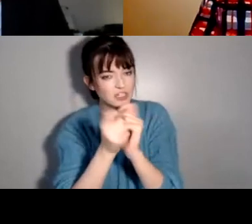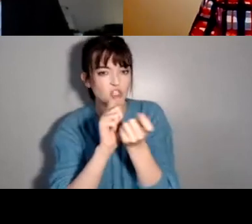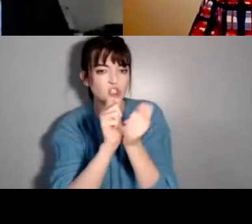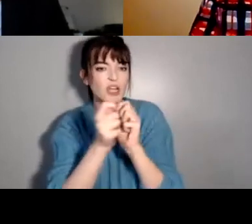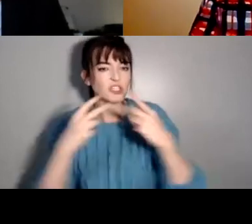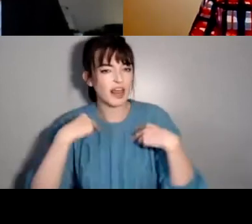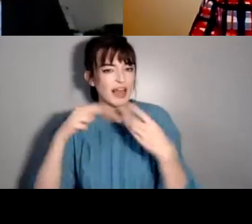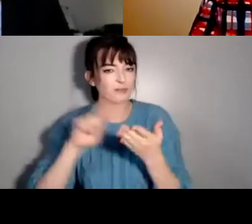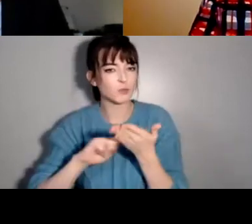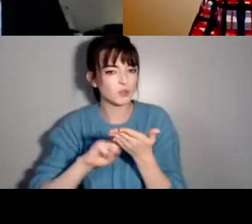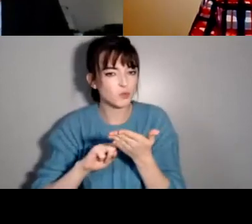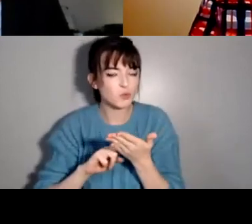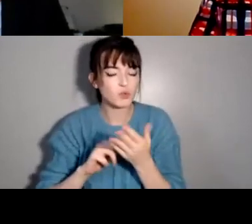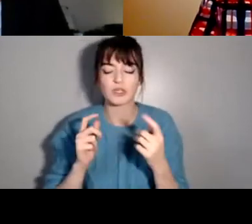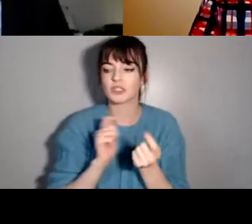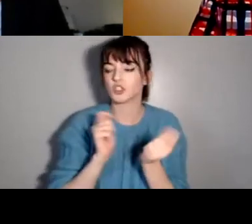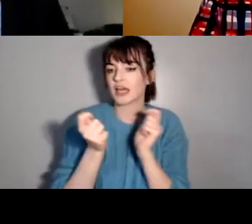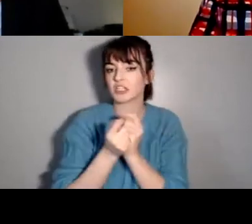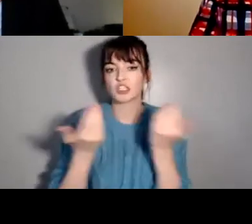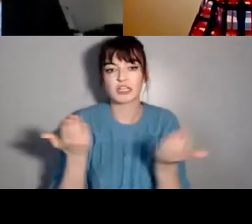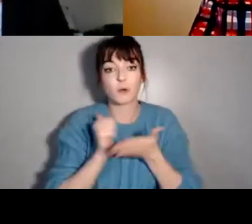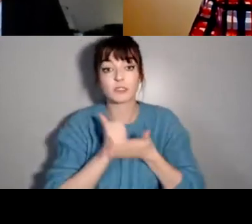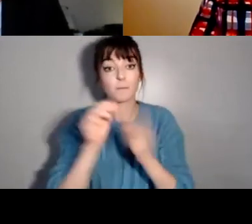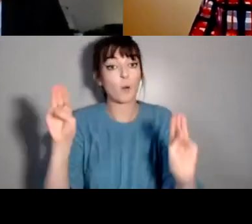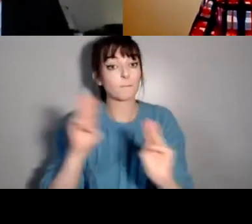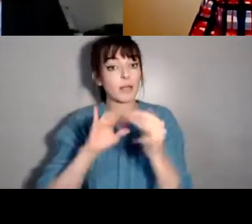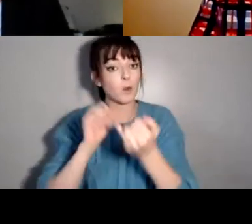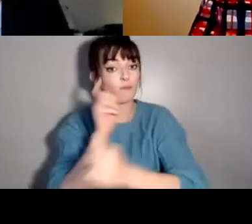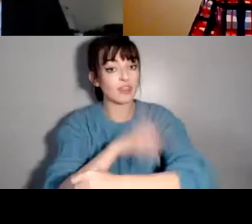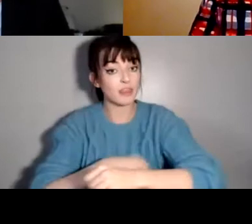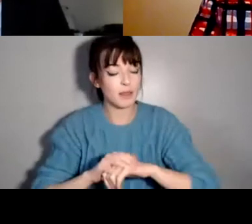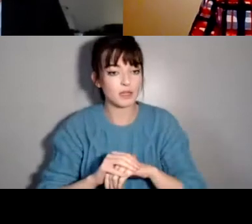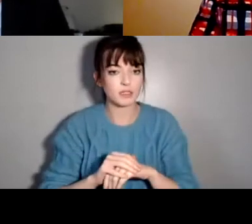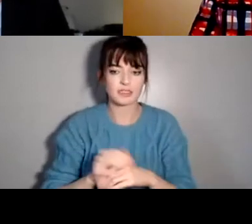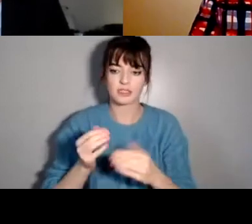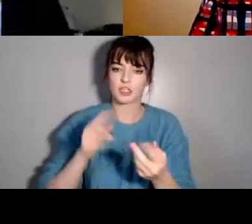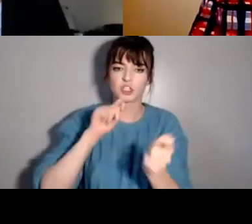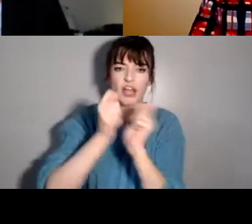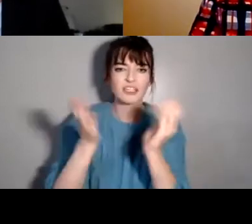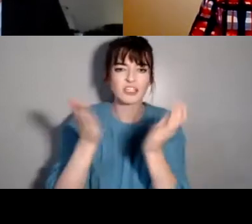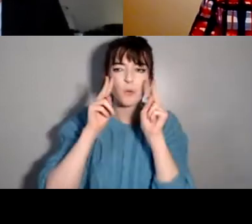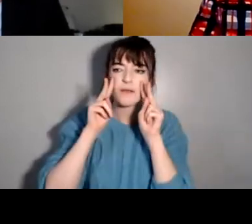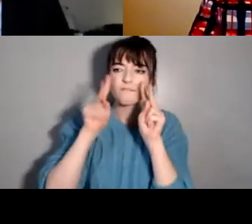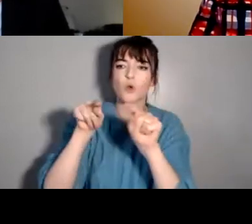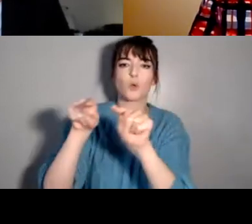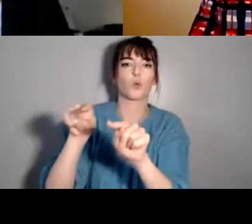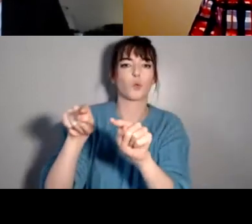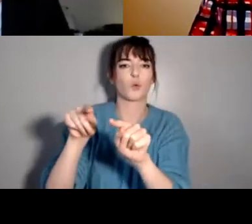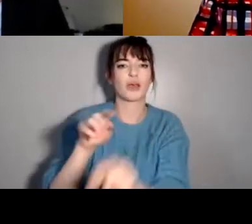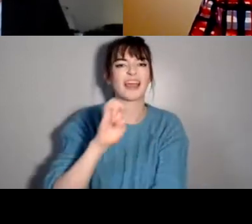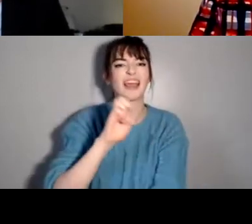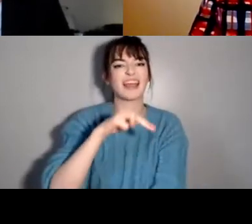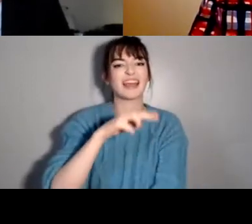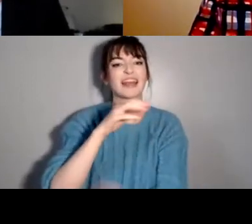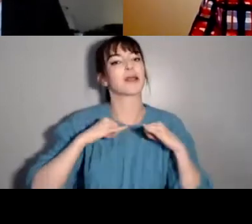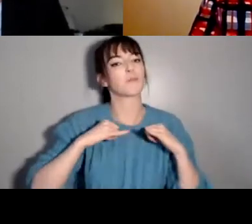changing the way we support people with disabilities, the way we view them, that we're enabling rather than supporting. So that is a